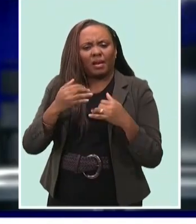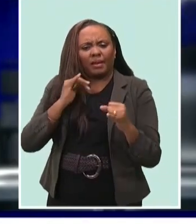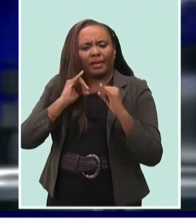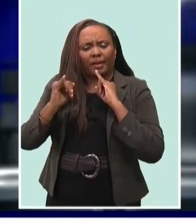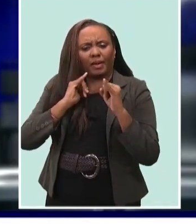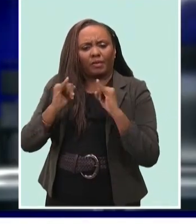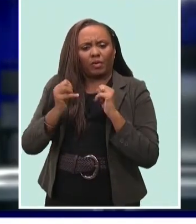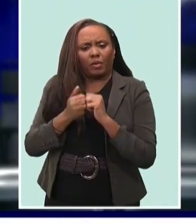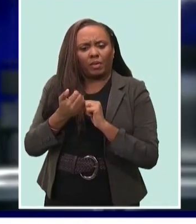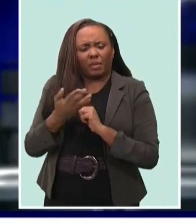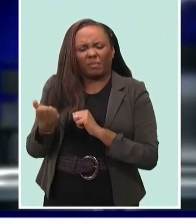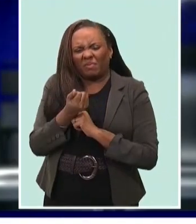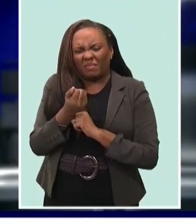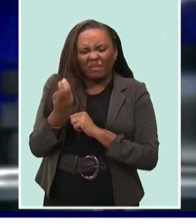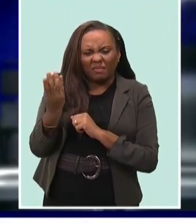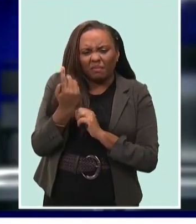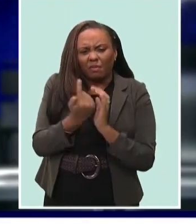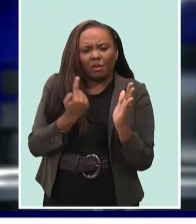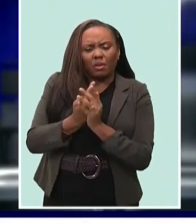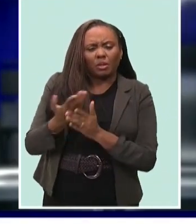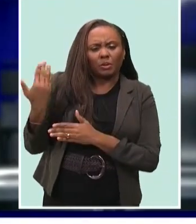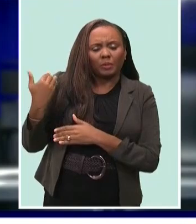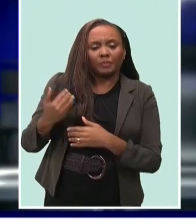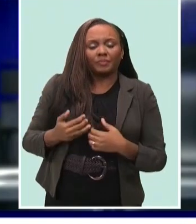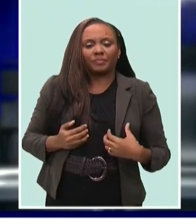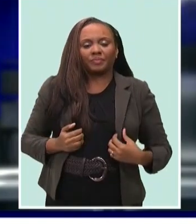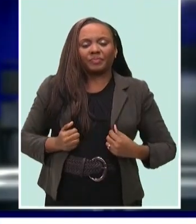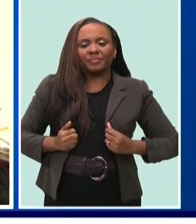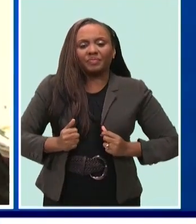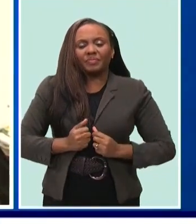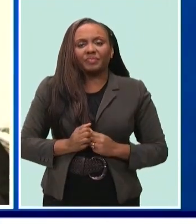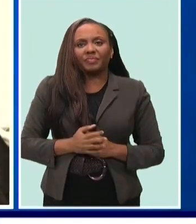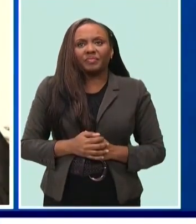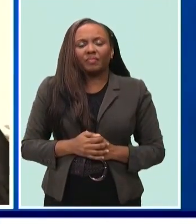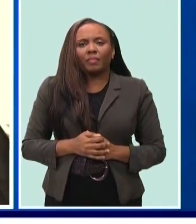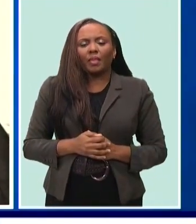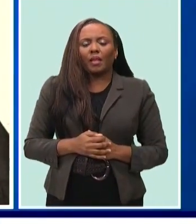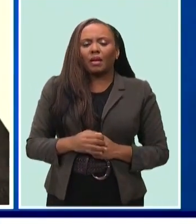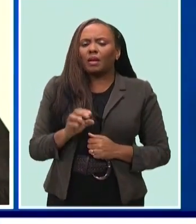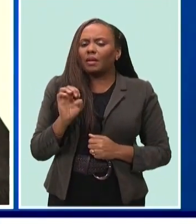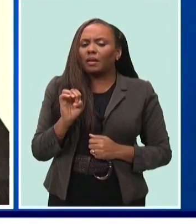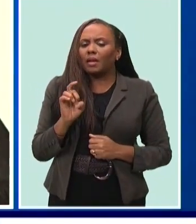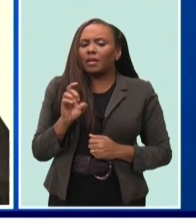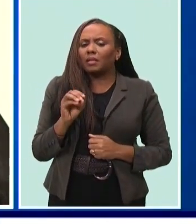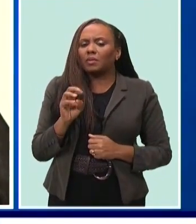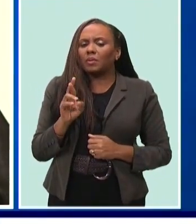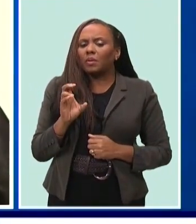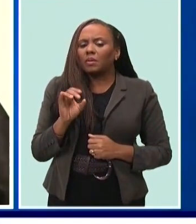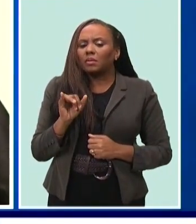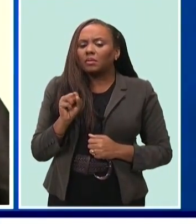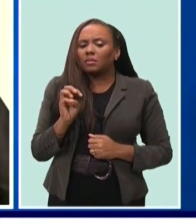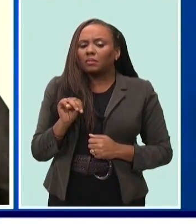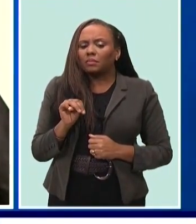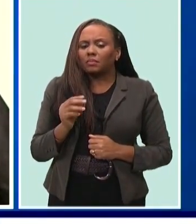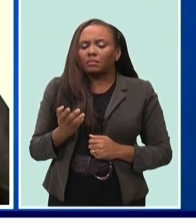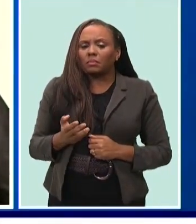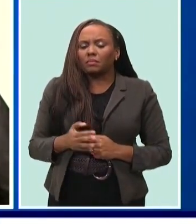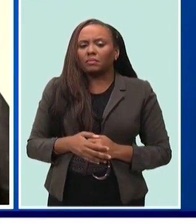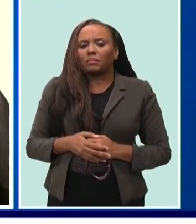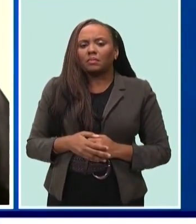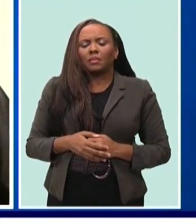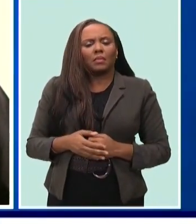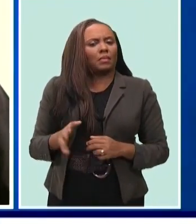this exclusive interview I had with him just a few hours ago. Exorcism is that practice in Barbados.